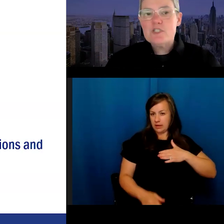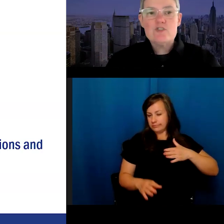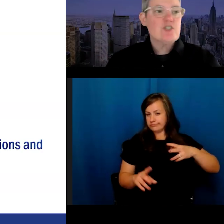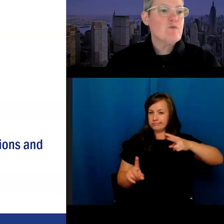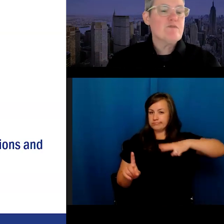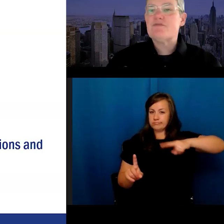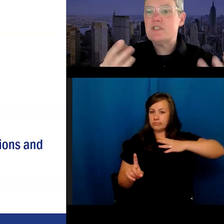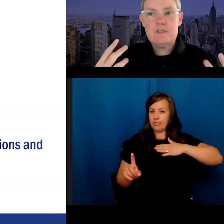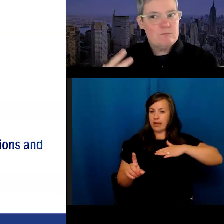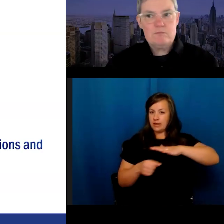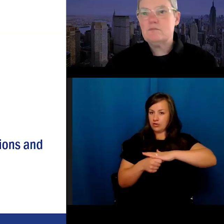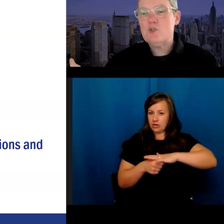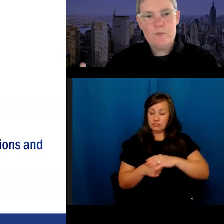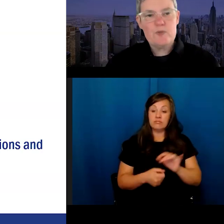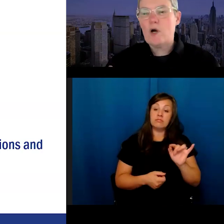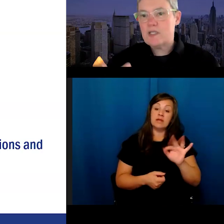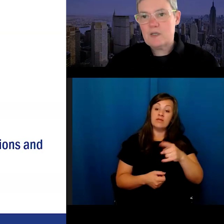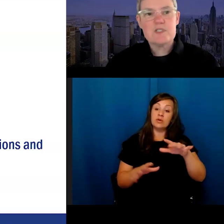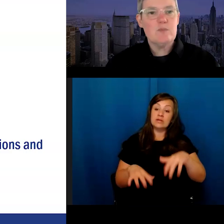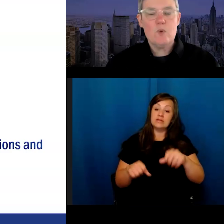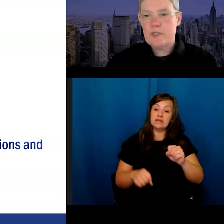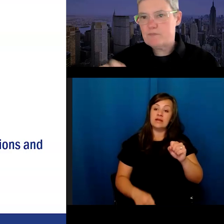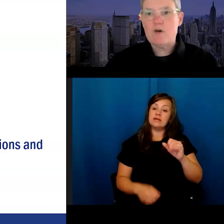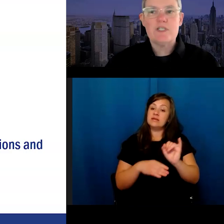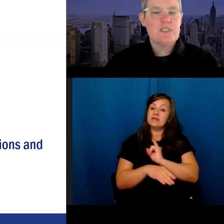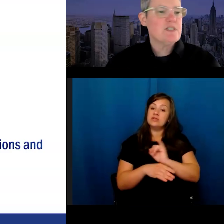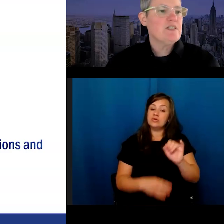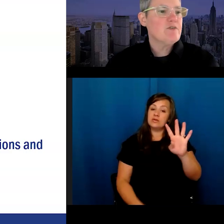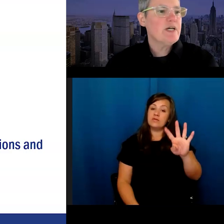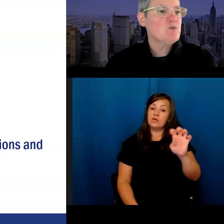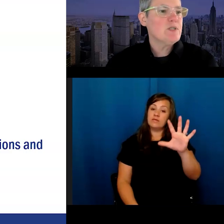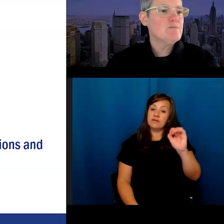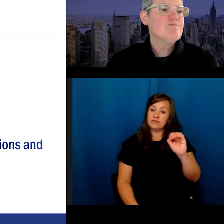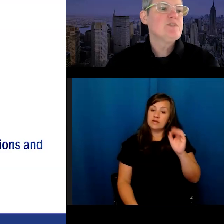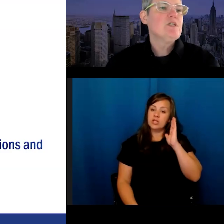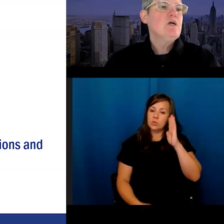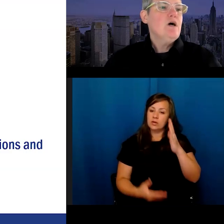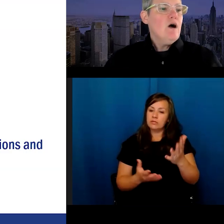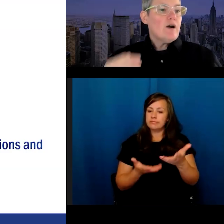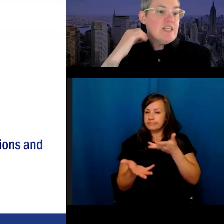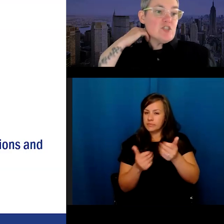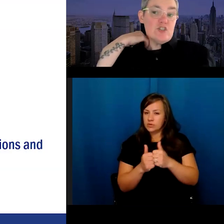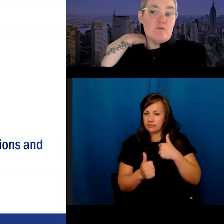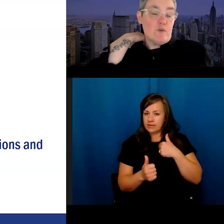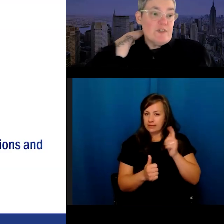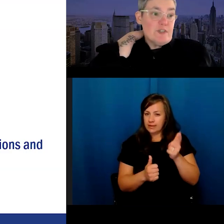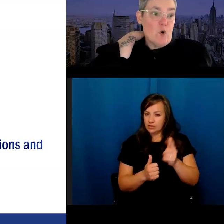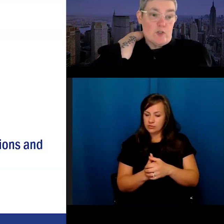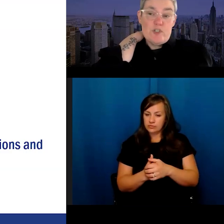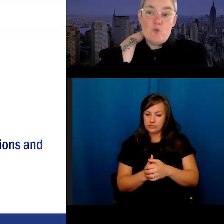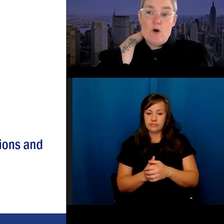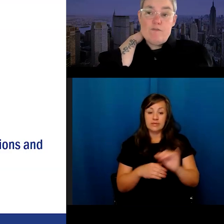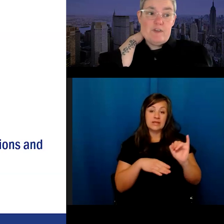if you do internship 450, you will be winding up at some point talking to Sydney for that as well. Our internship